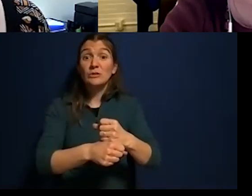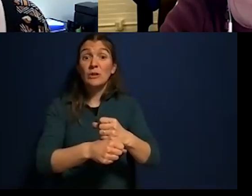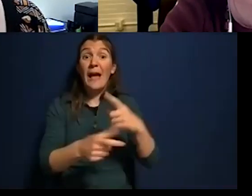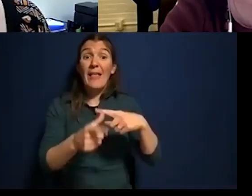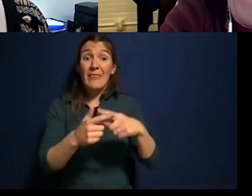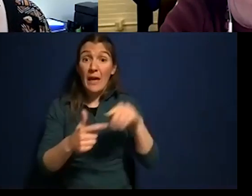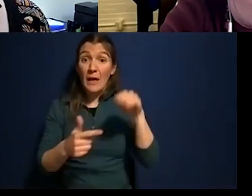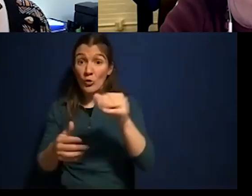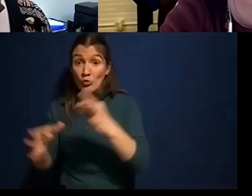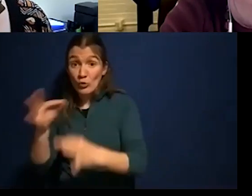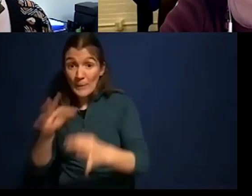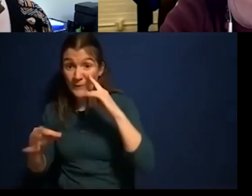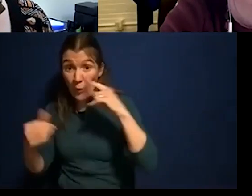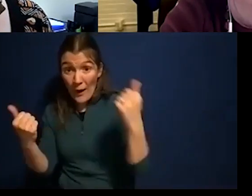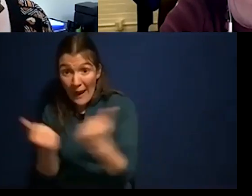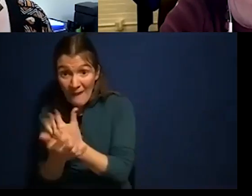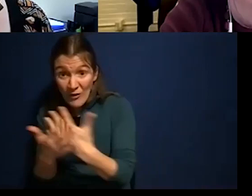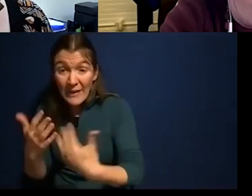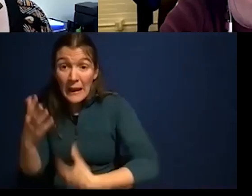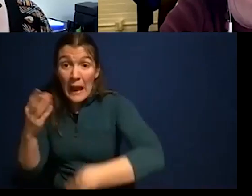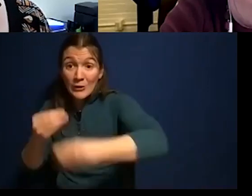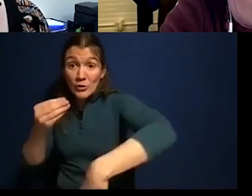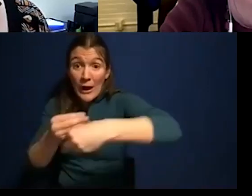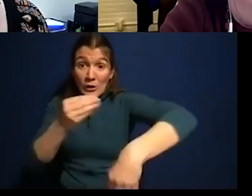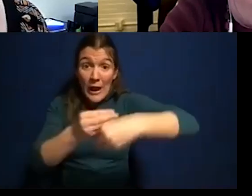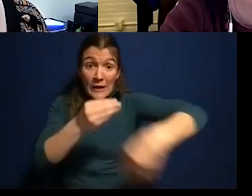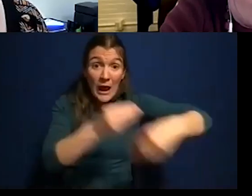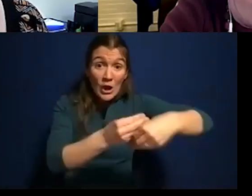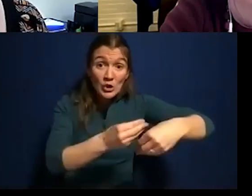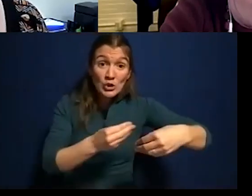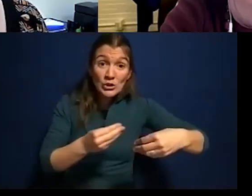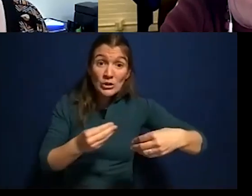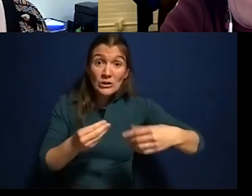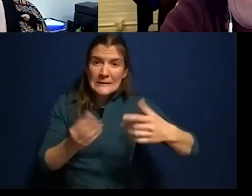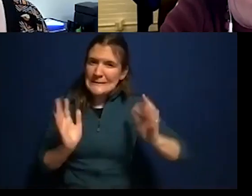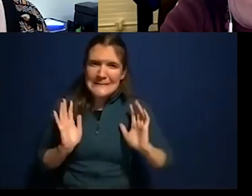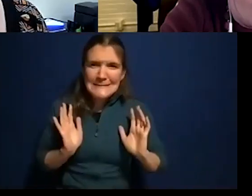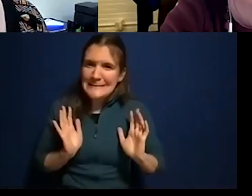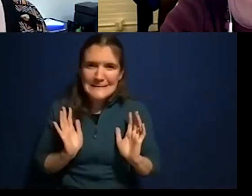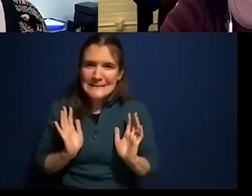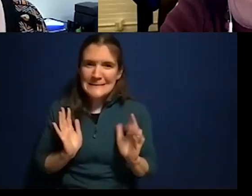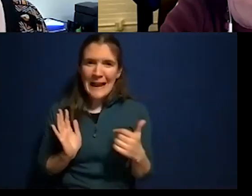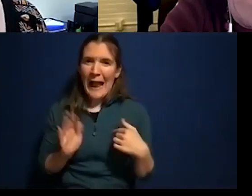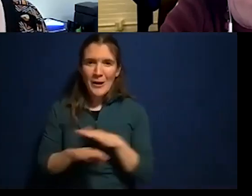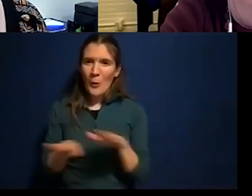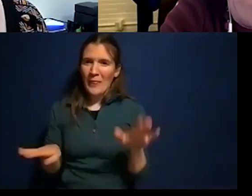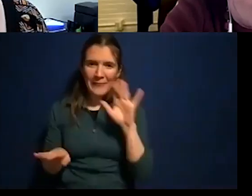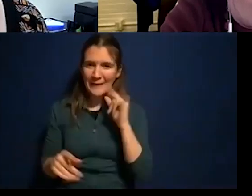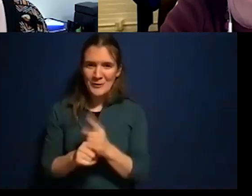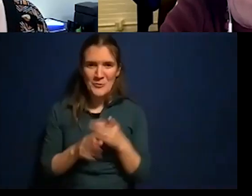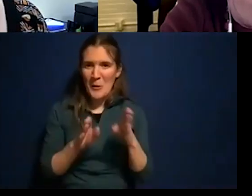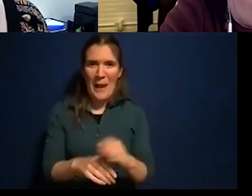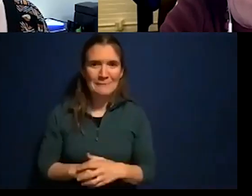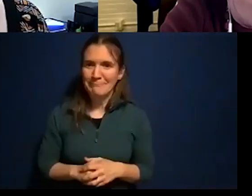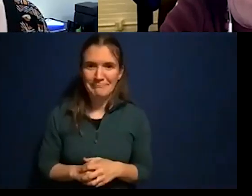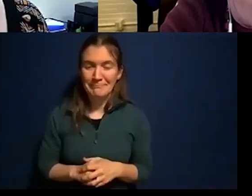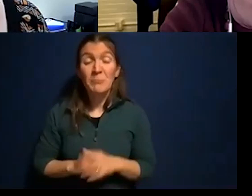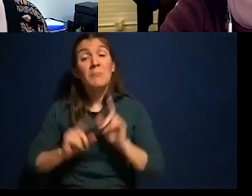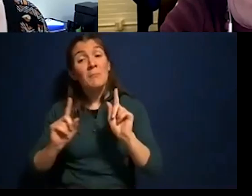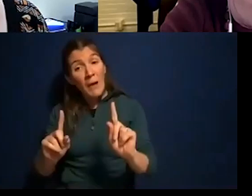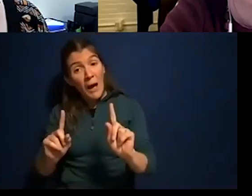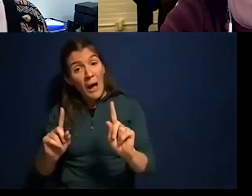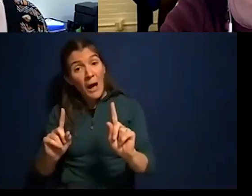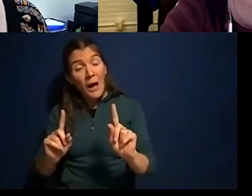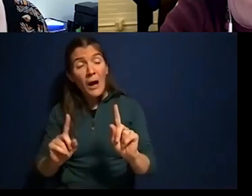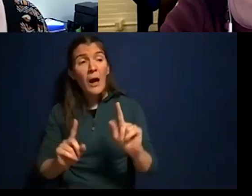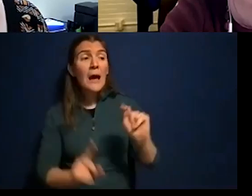everything, extra reimbursement for everything the select board does on the hours, I don't think that's the way to go. But I also, with